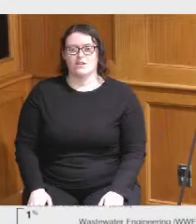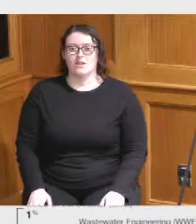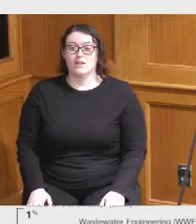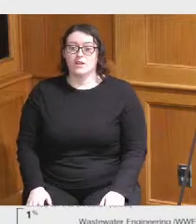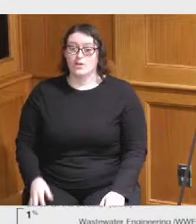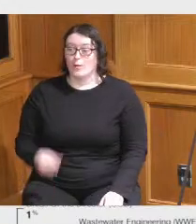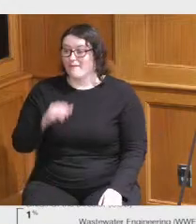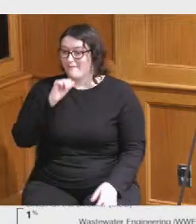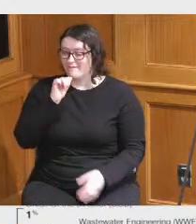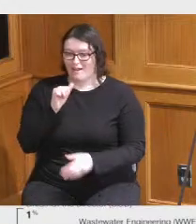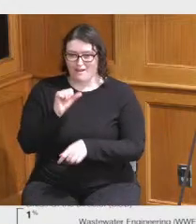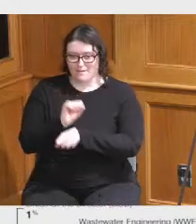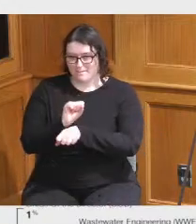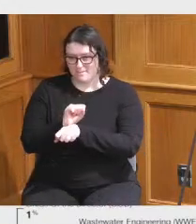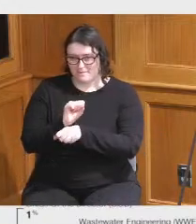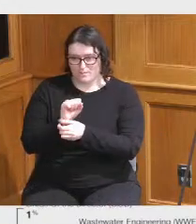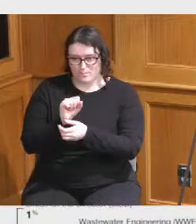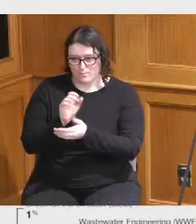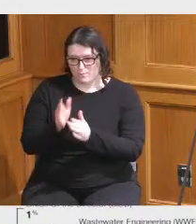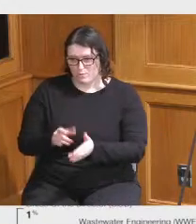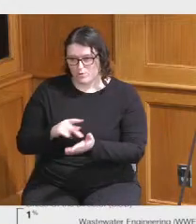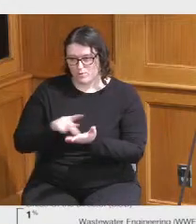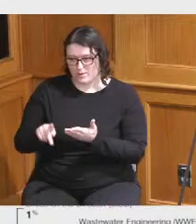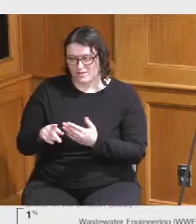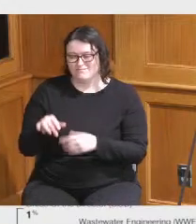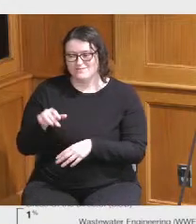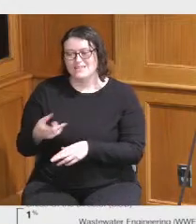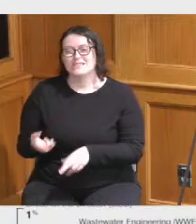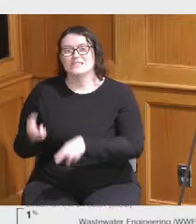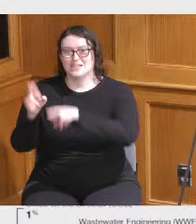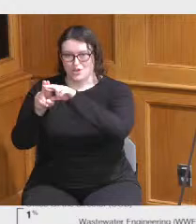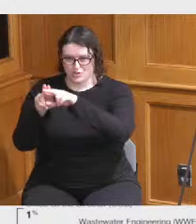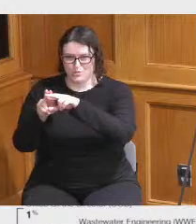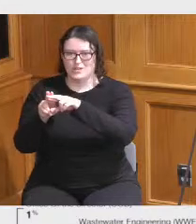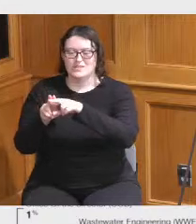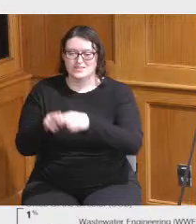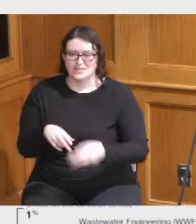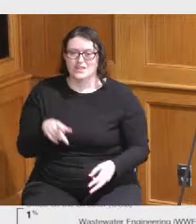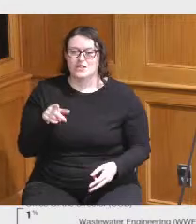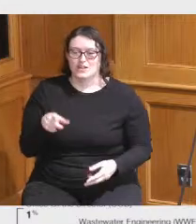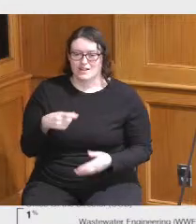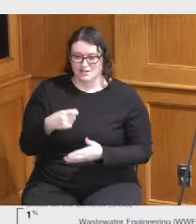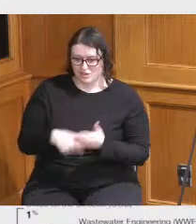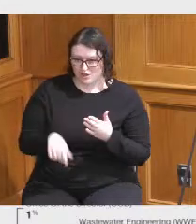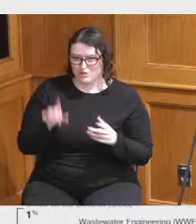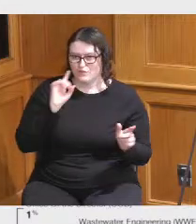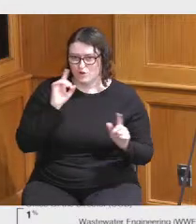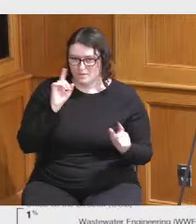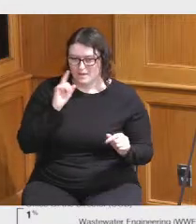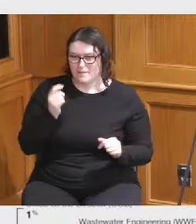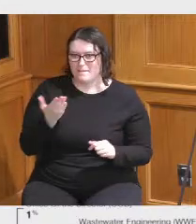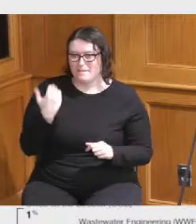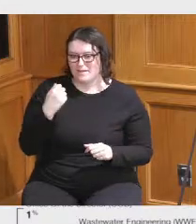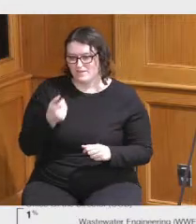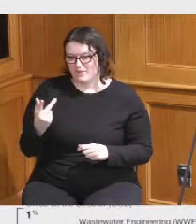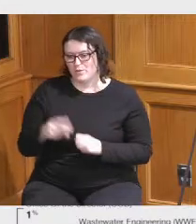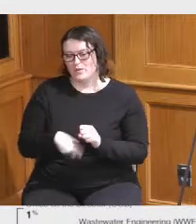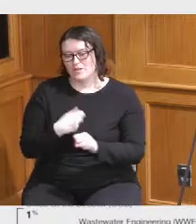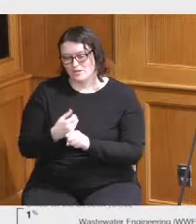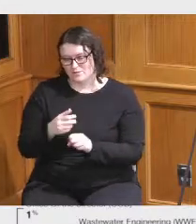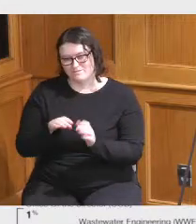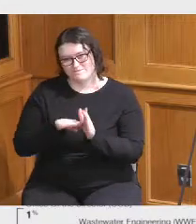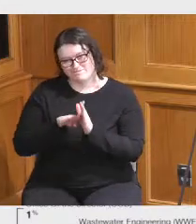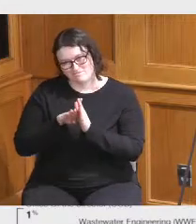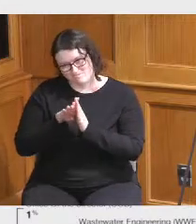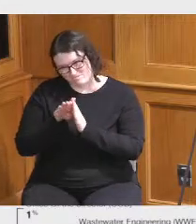non-personnel is where the bulk of the increase is. These are costs you've heard about the last few years continuing to increase, and I'm going